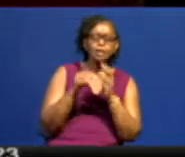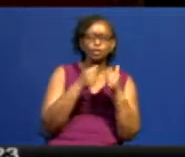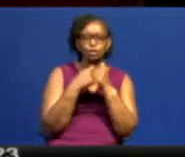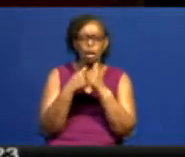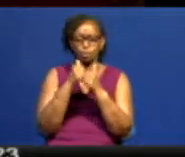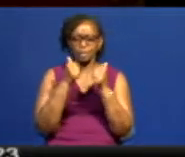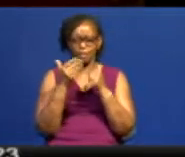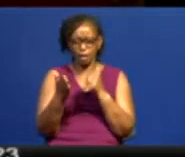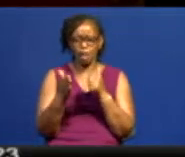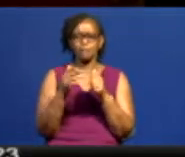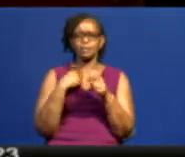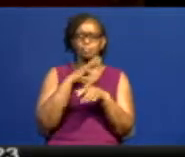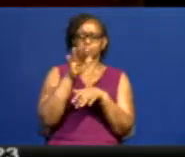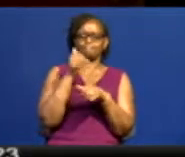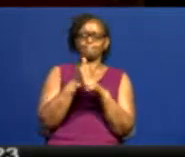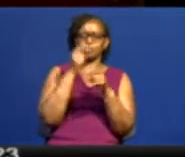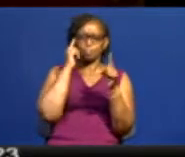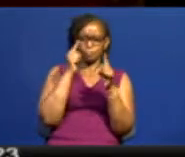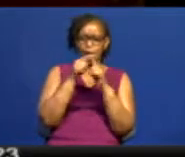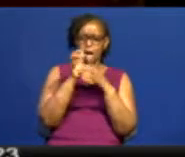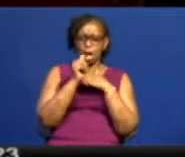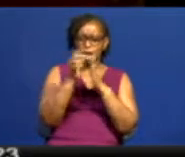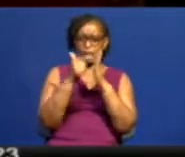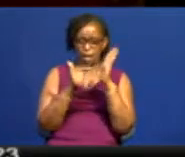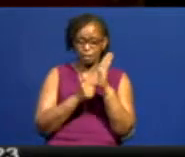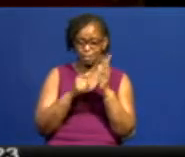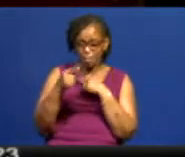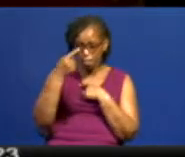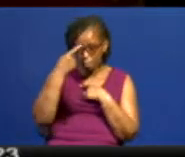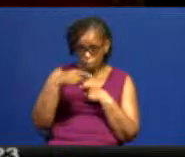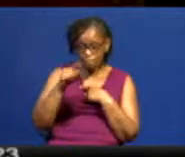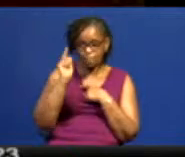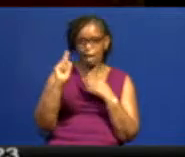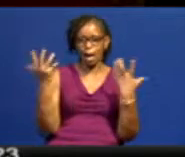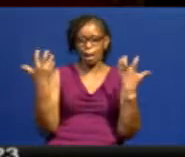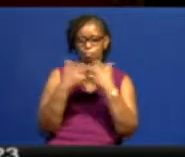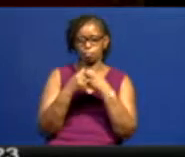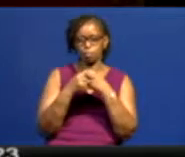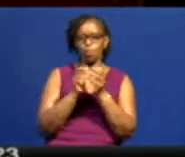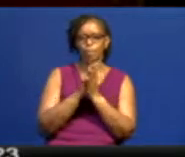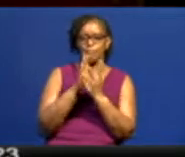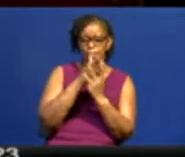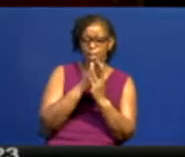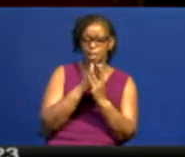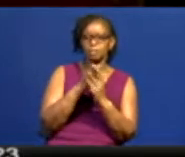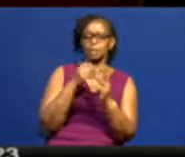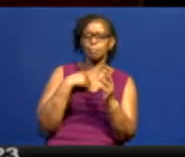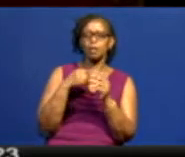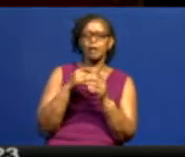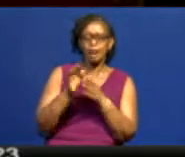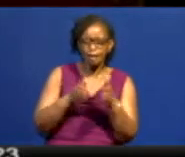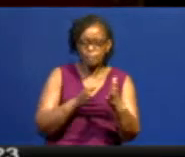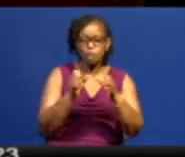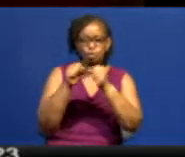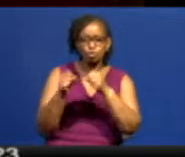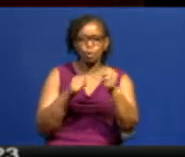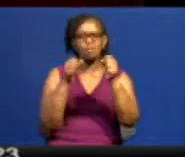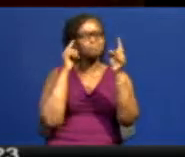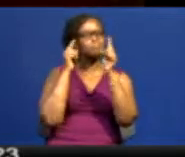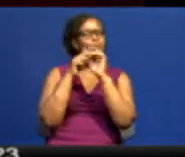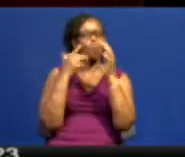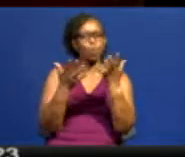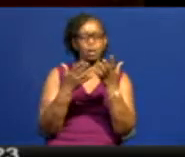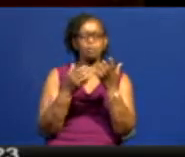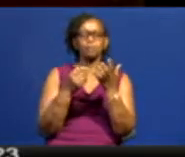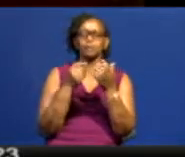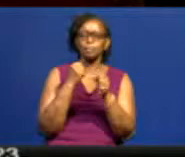and guidelines to address them. The policy will be aligned with the medium-term revenue strategy with an aim of economic recovery